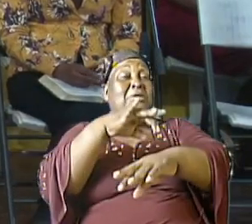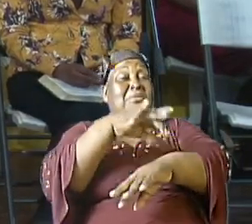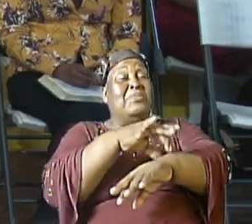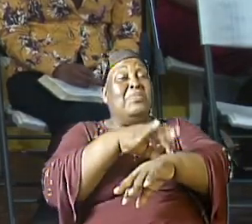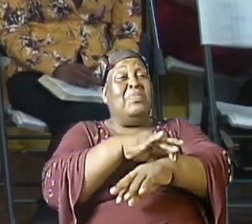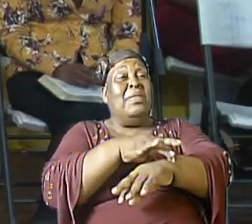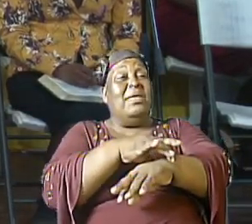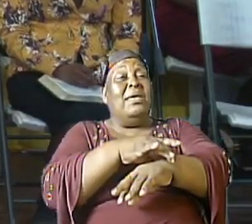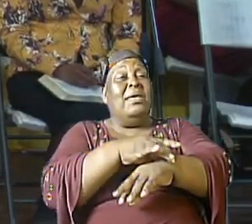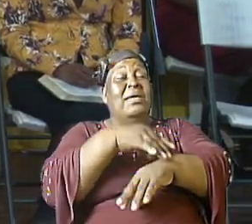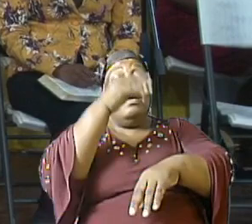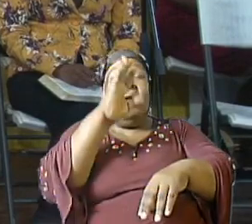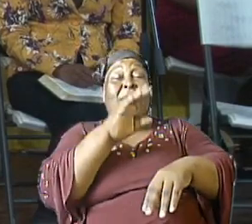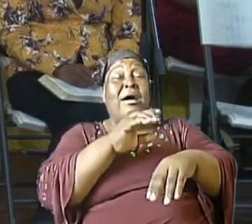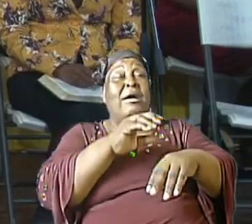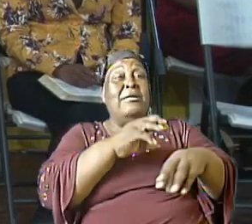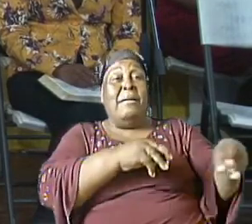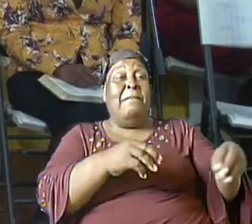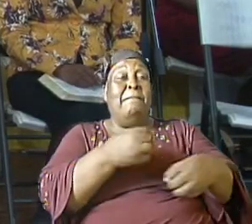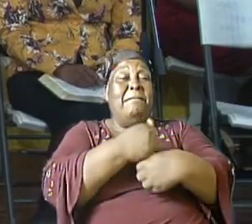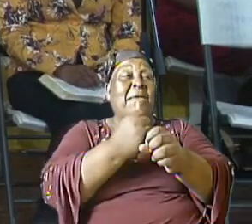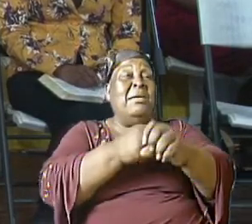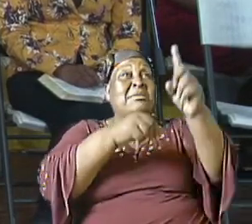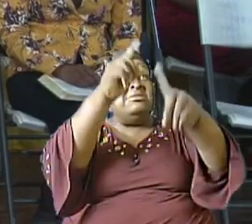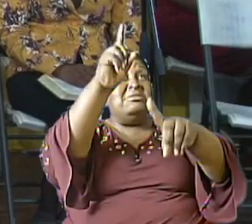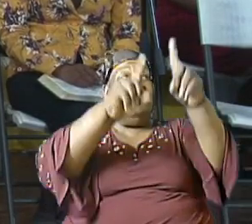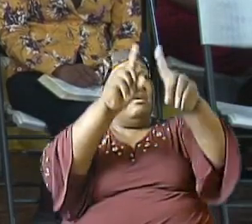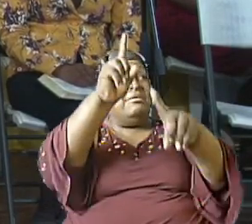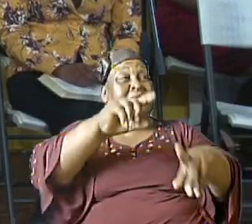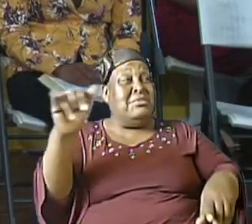He made the stars also, moving right along.